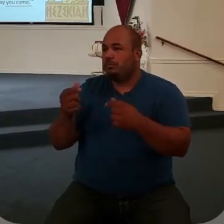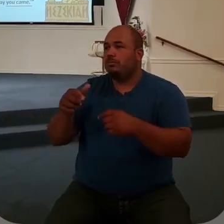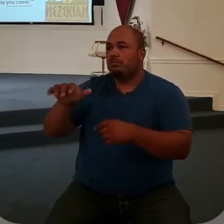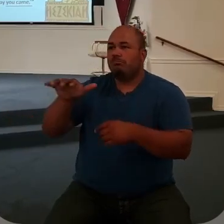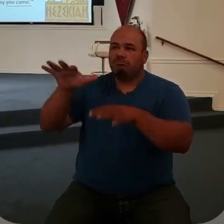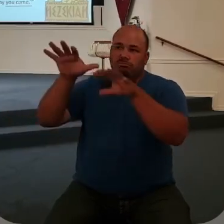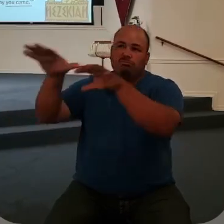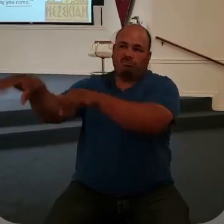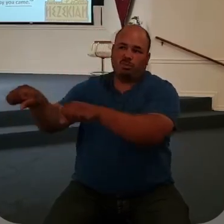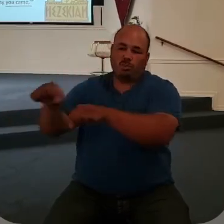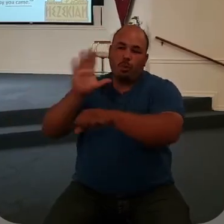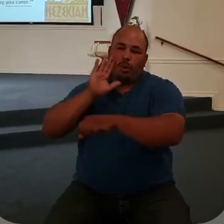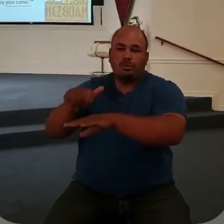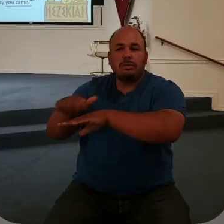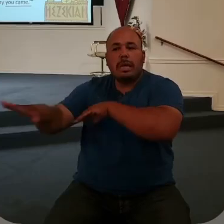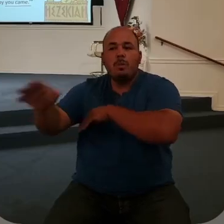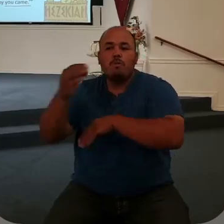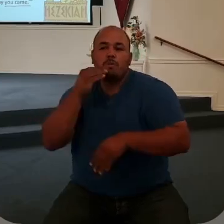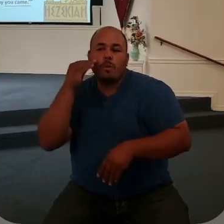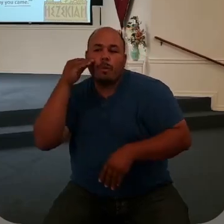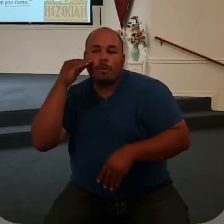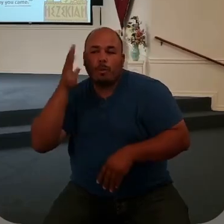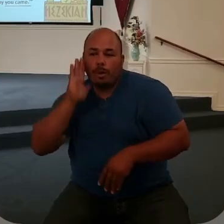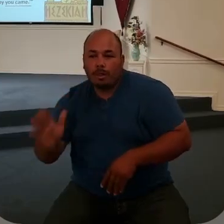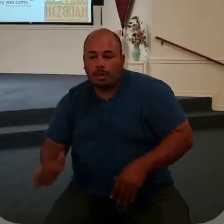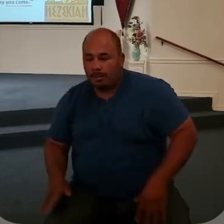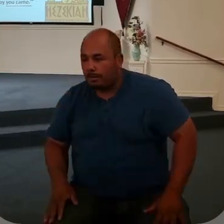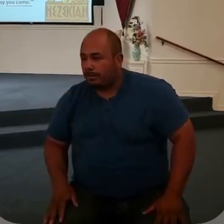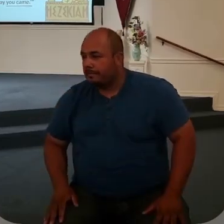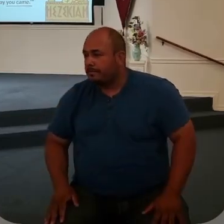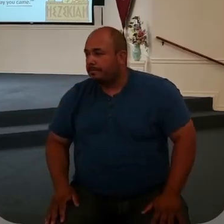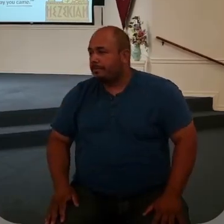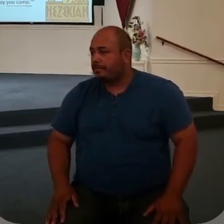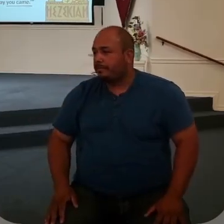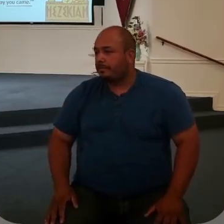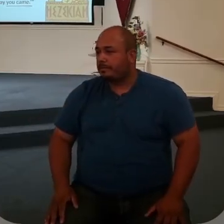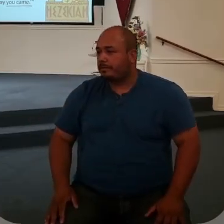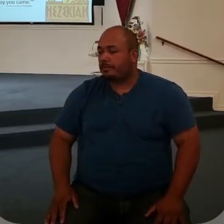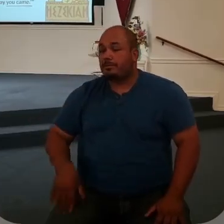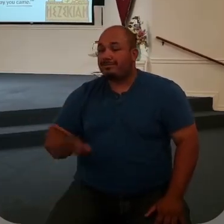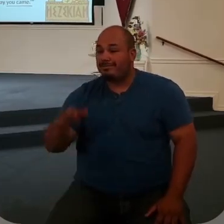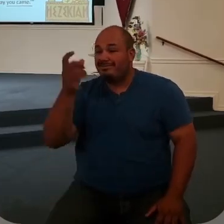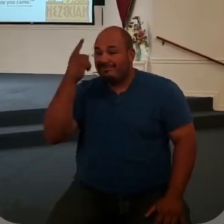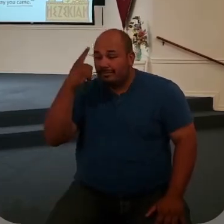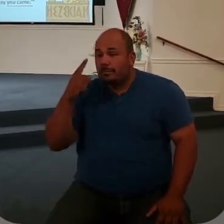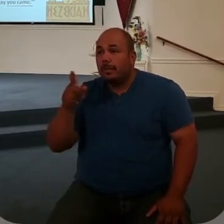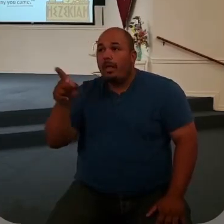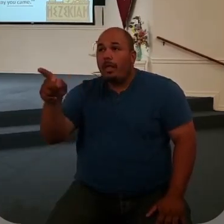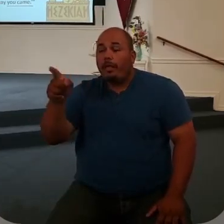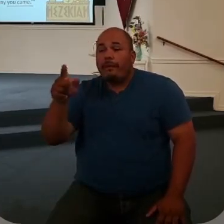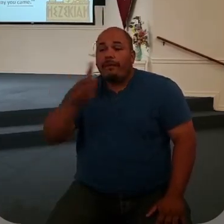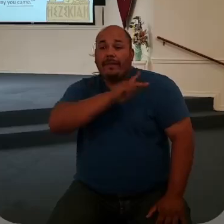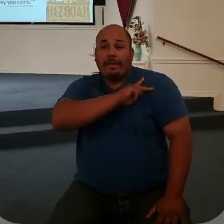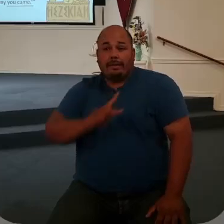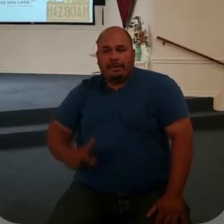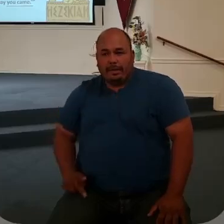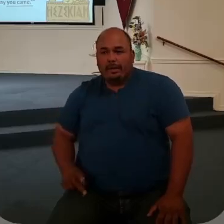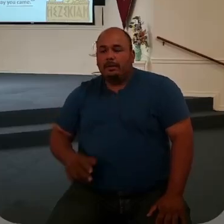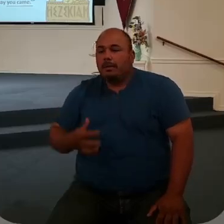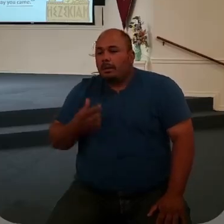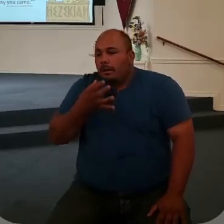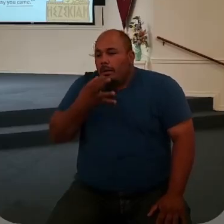ancient Assyria of Assyrian kings leading away their captives with hooks in their noses or sometimes in their upper